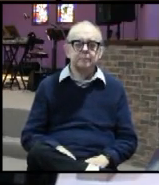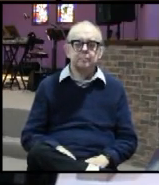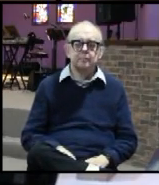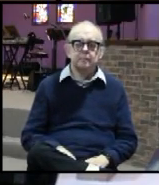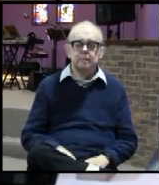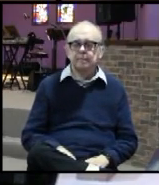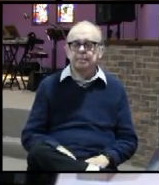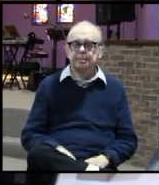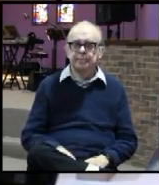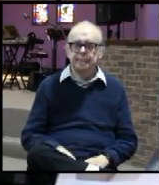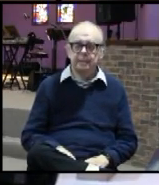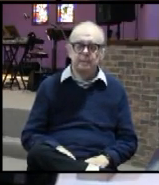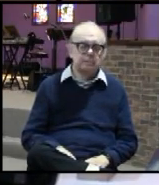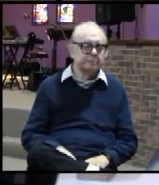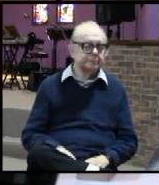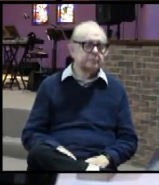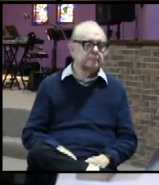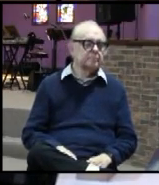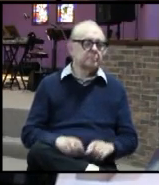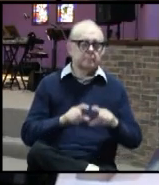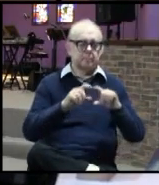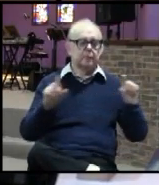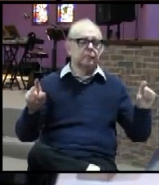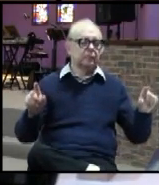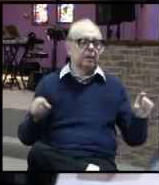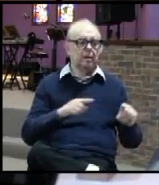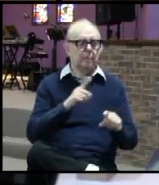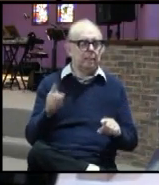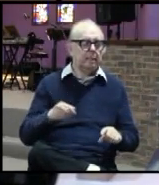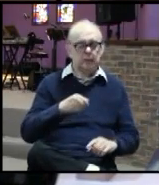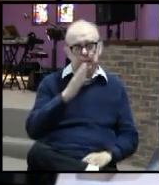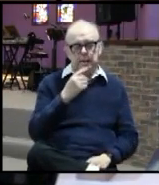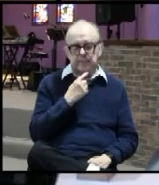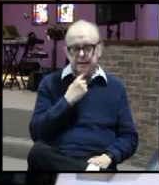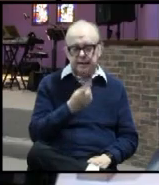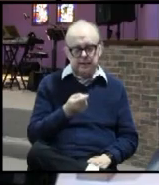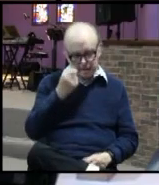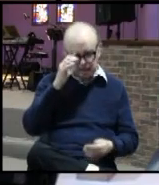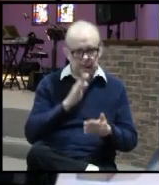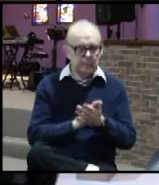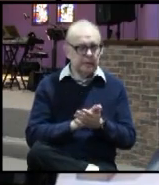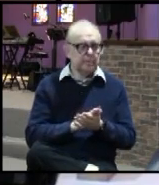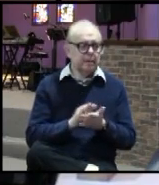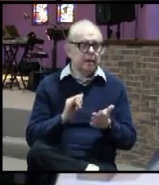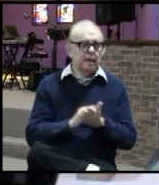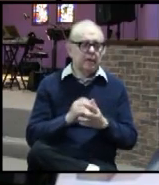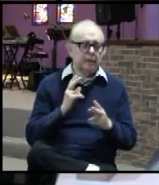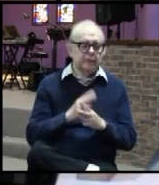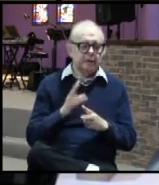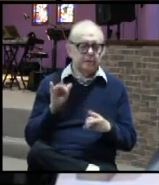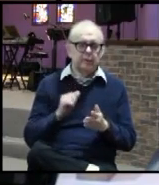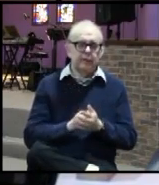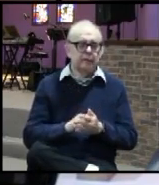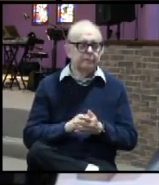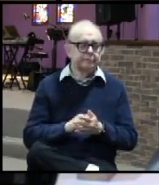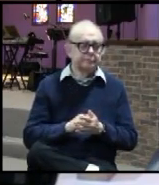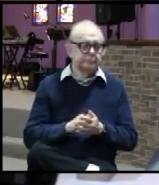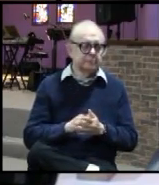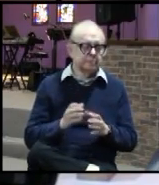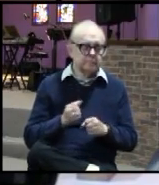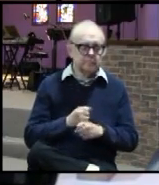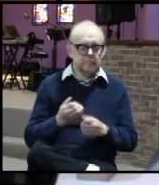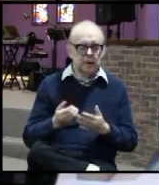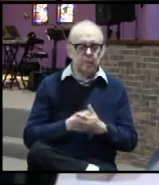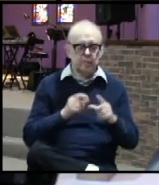There's the bumper stickers that always say, God said it, I believe it, and that settles it. I got a new bumper